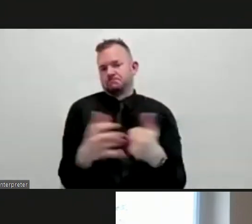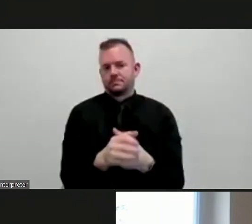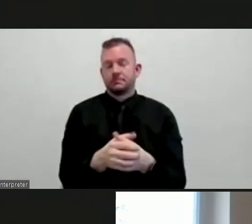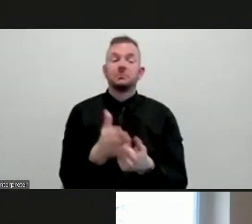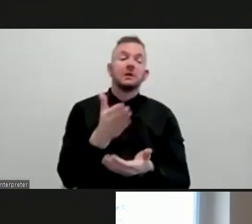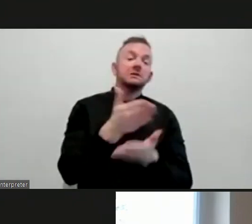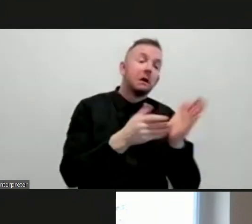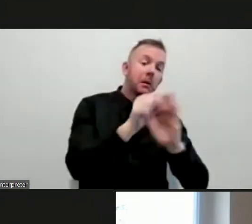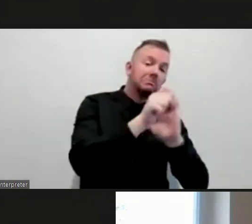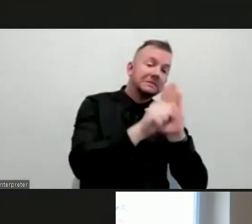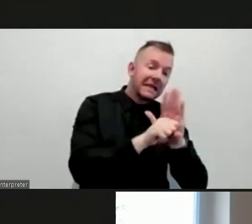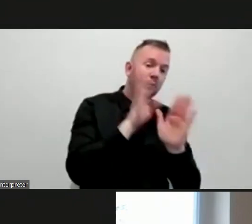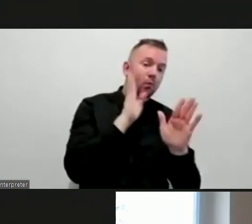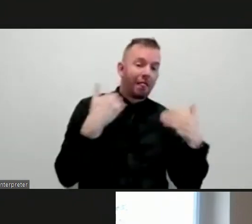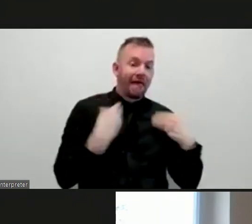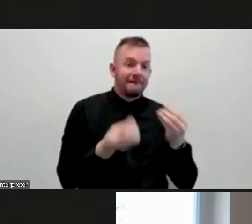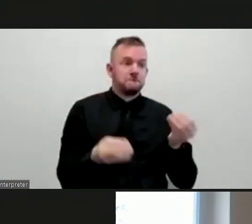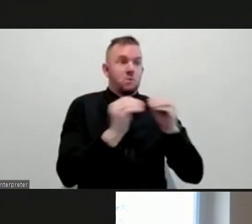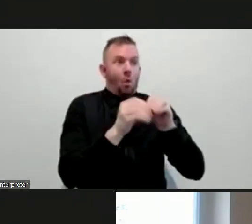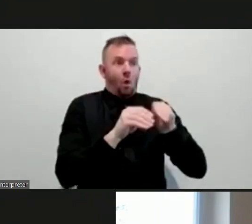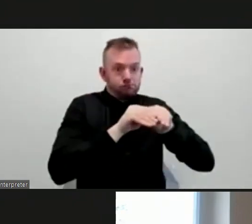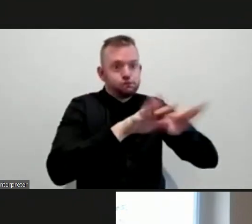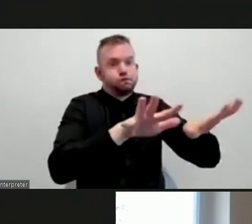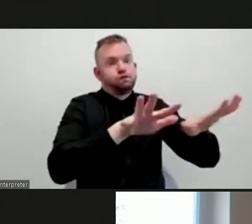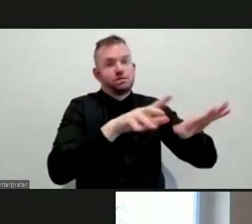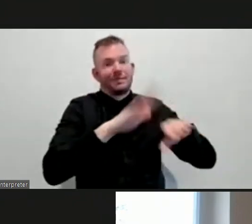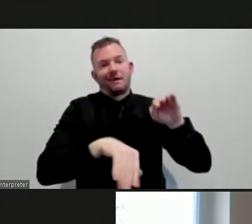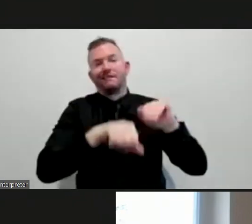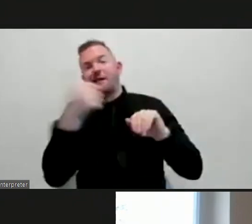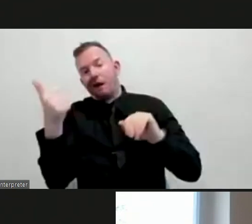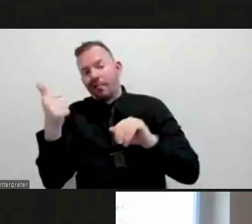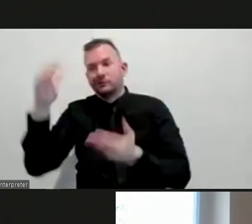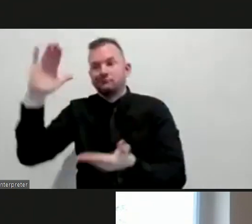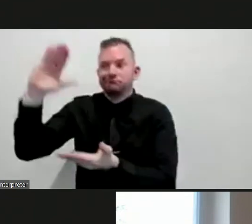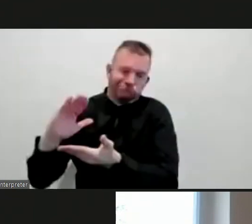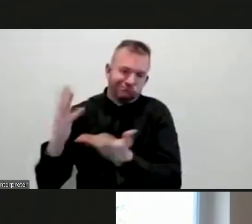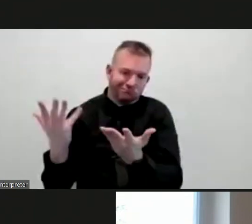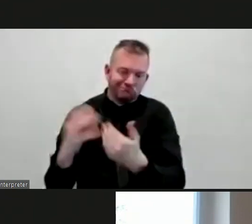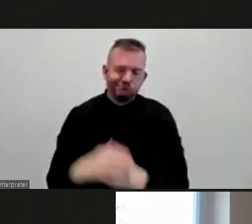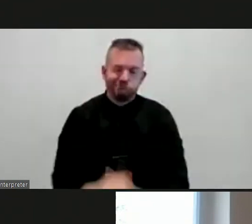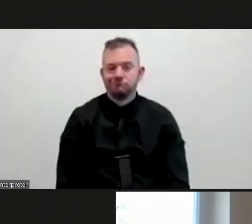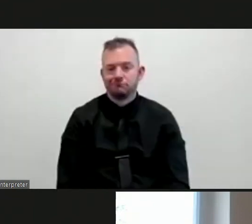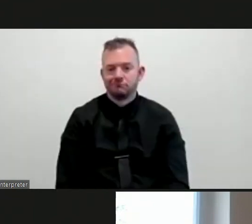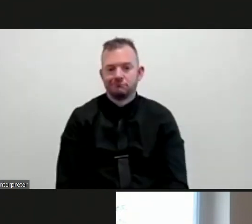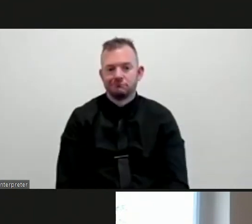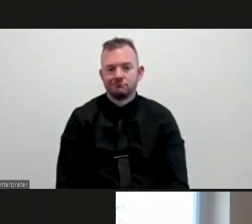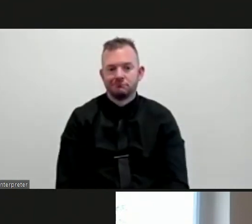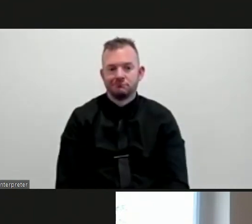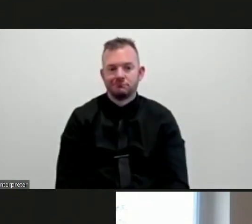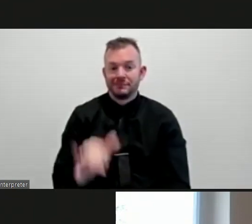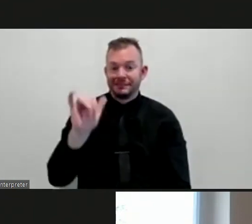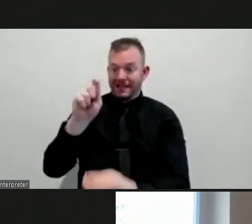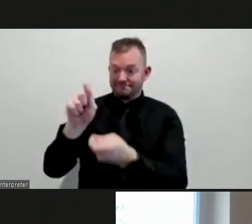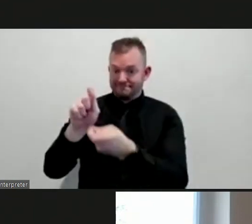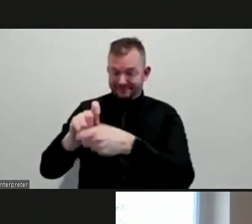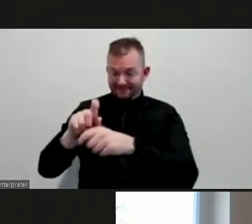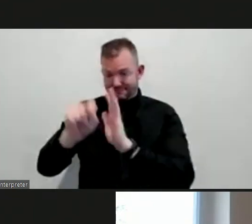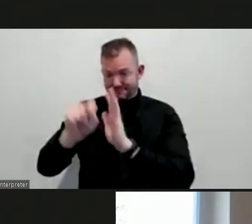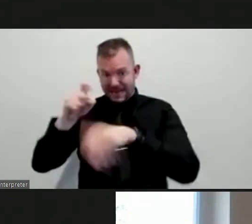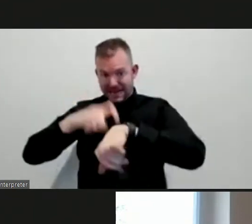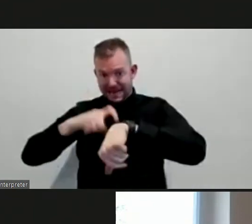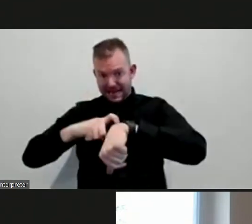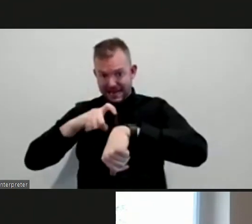others in that time frame. Specifically, they've been talking about the fact, and there's been some published literature talking about the fact that we're seeing higher rates